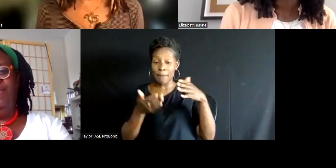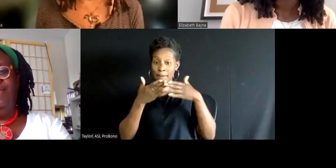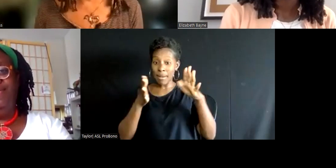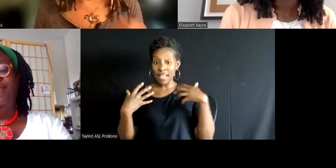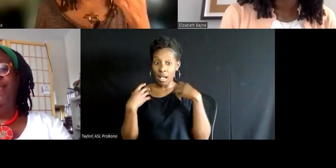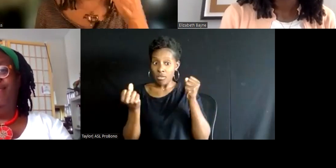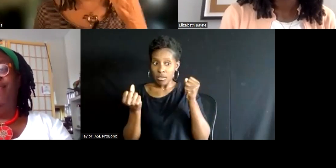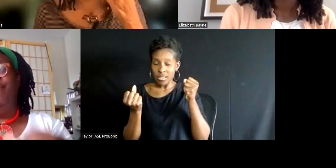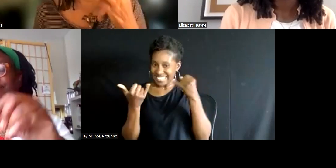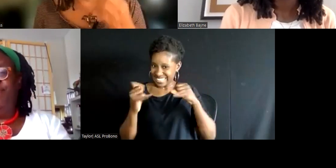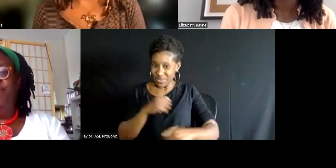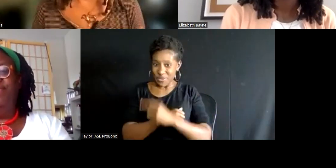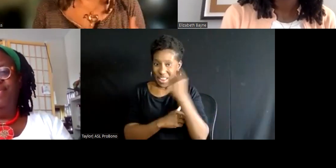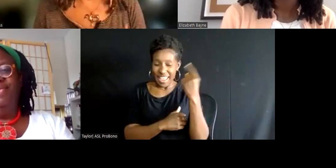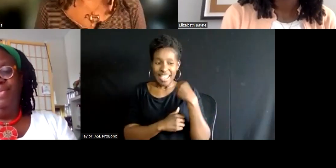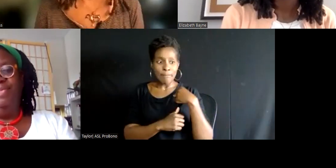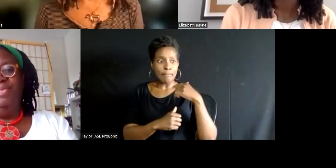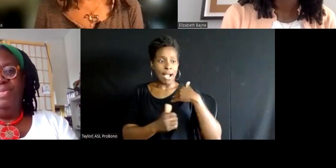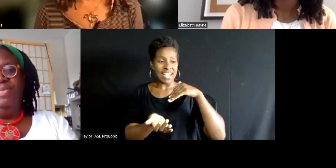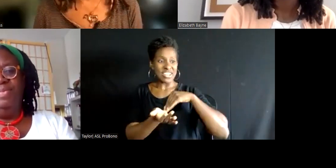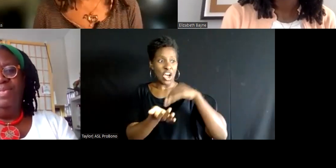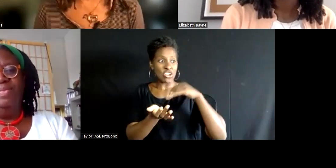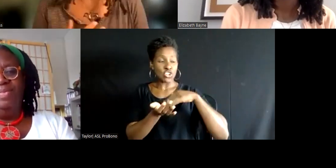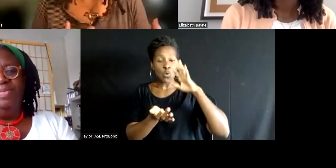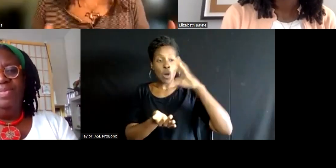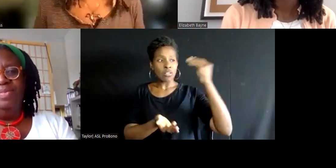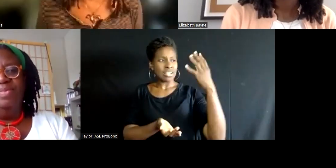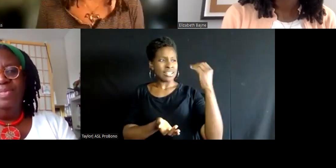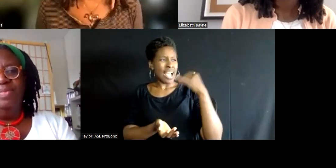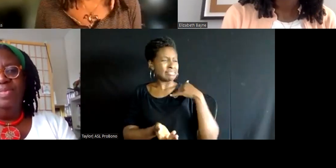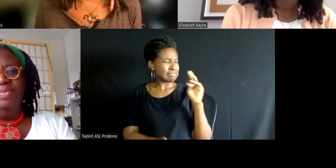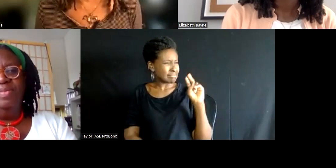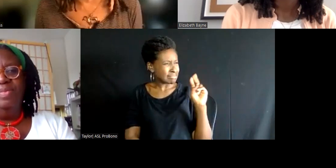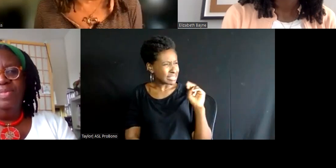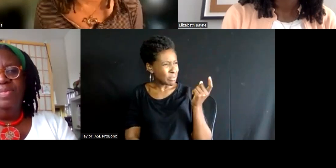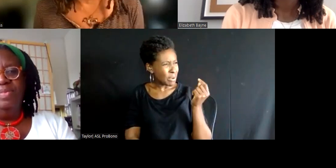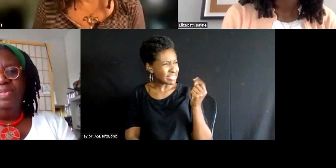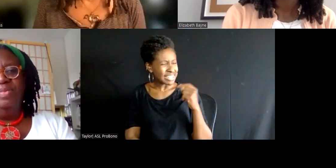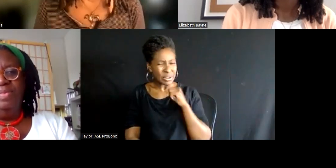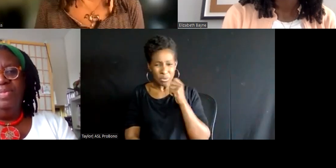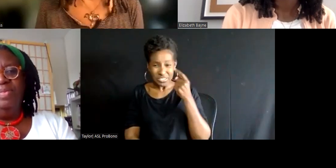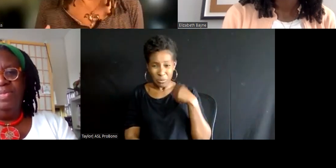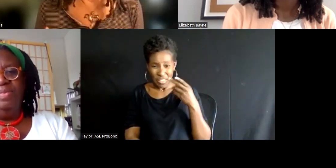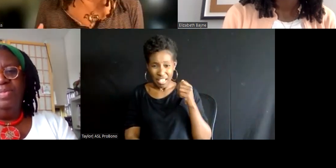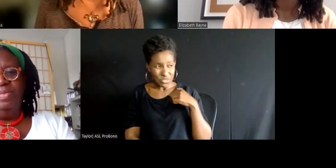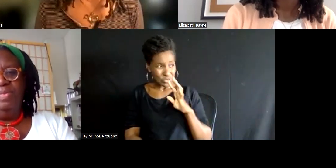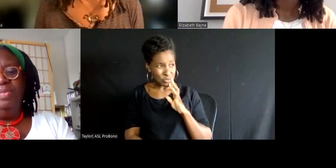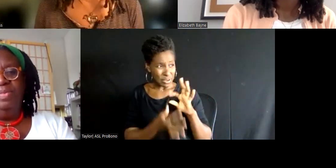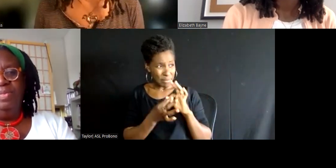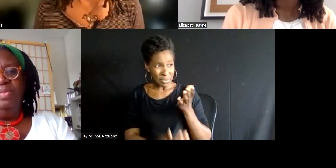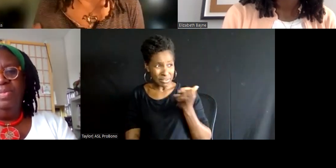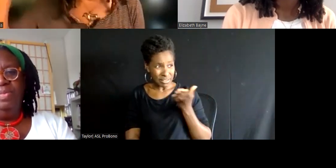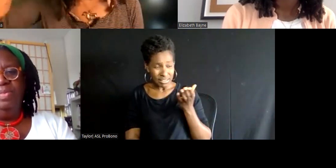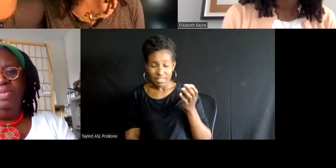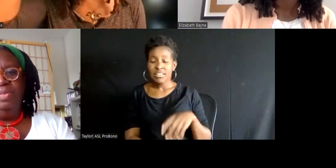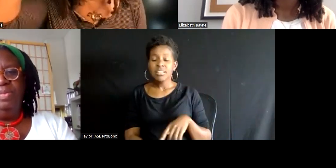have troubles with my doctors. My doctors don't always take me seriously. I don't always understand what the hell they're talking about. And one